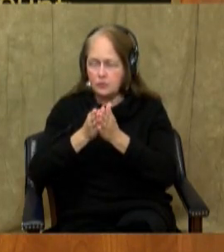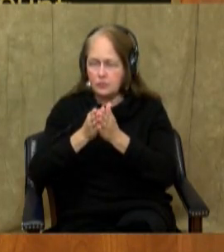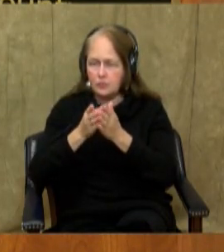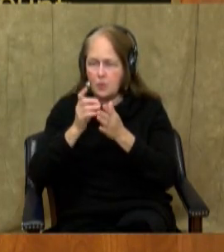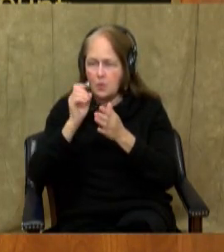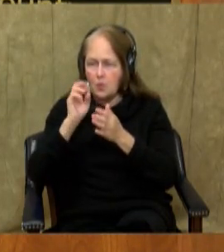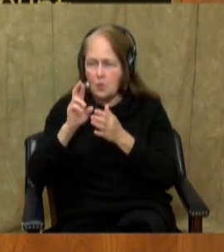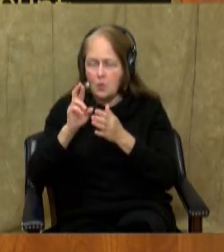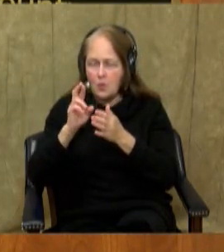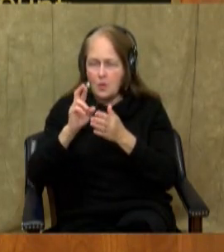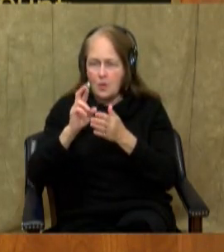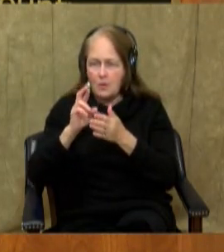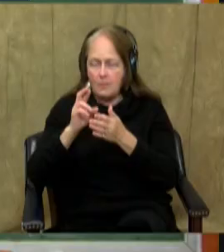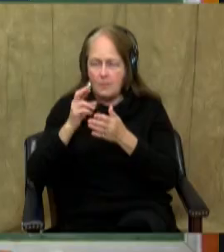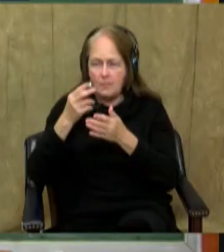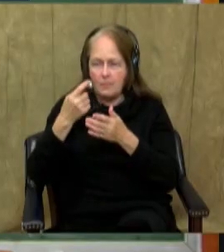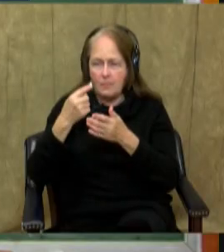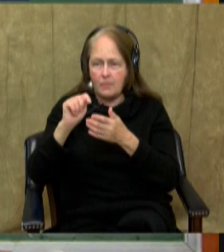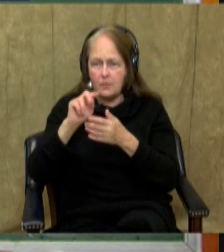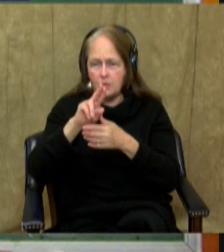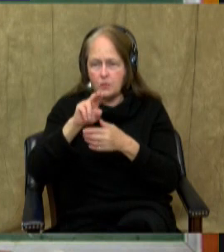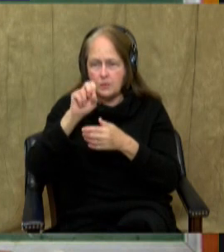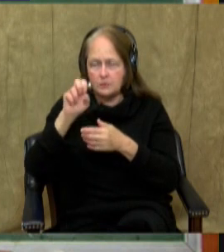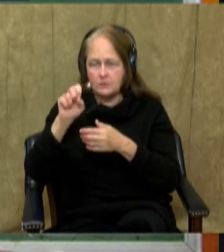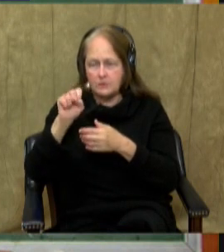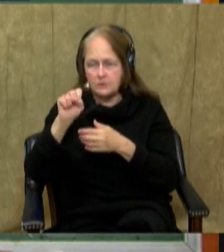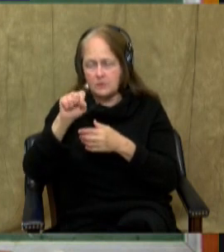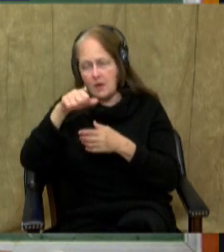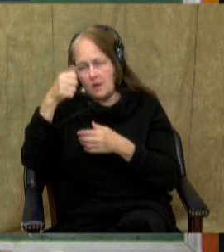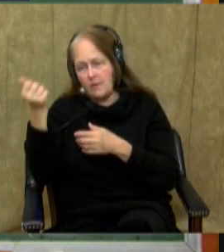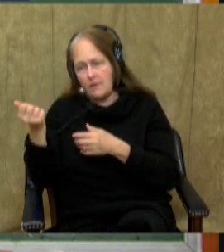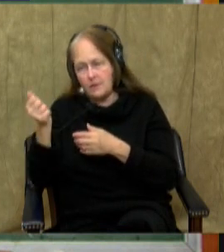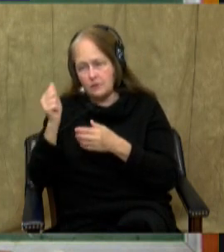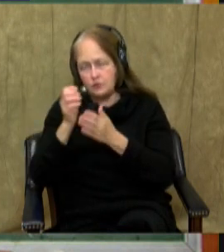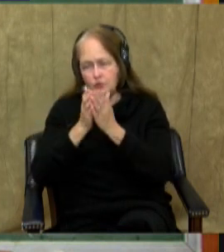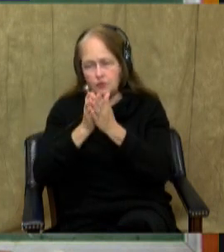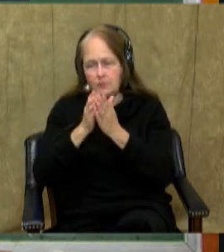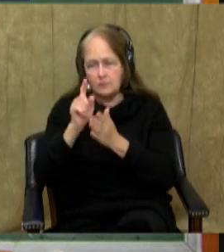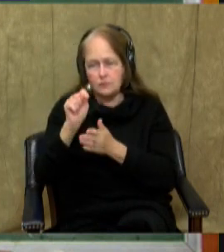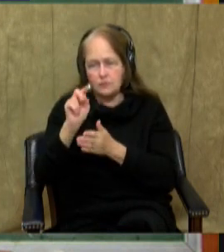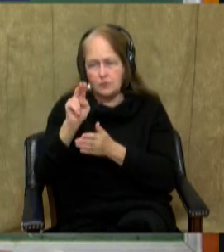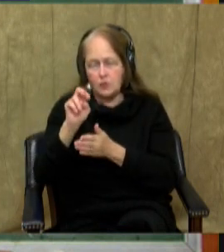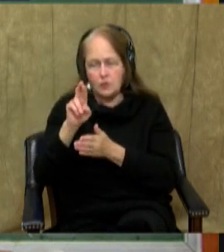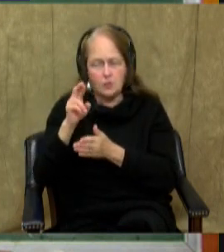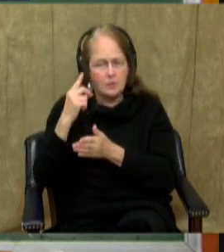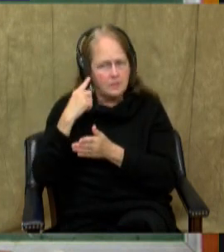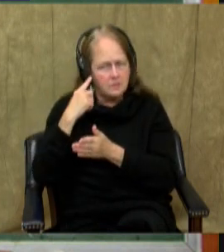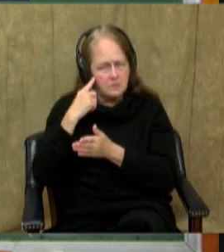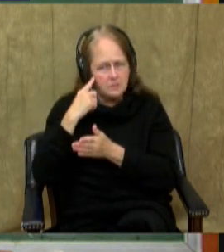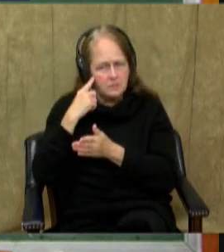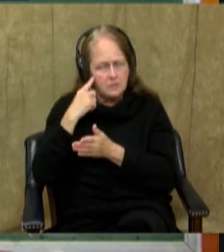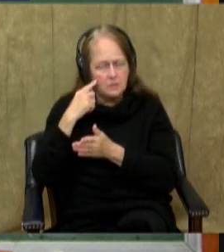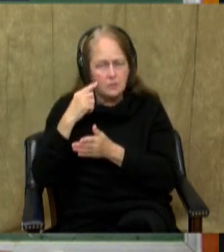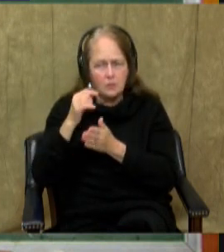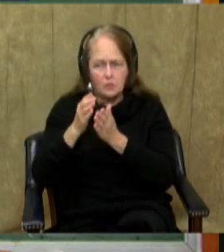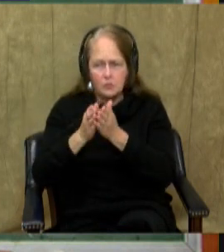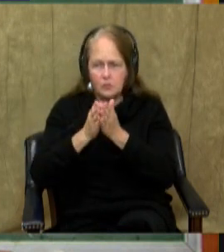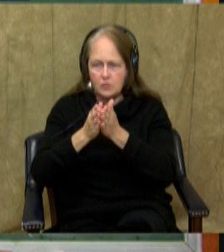attacked, but the USS Turner, which was another ship, had claimed to have picked up some high-speed